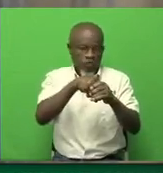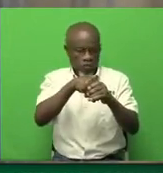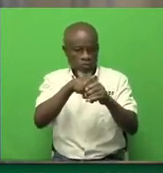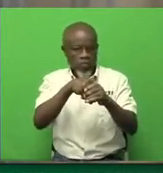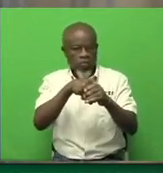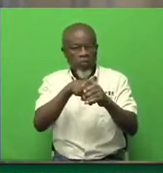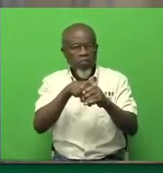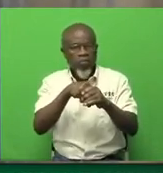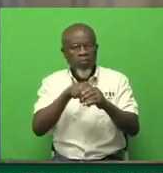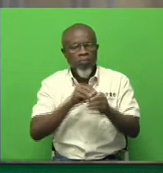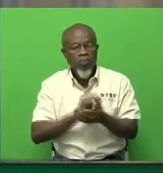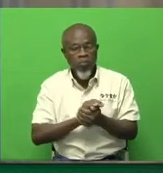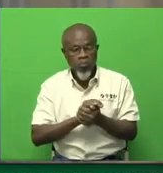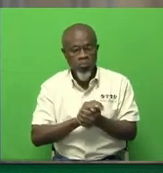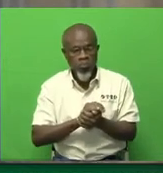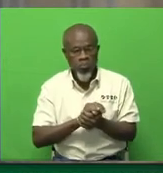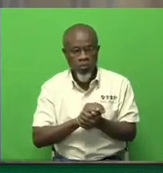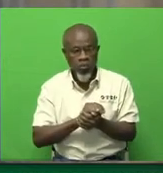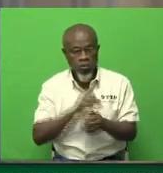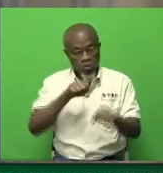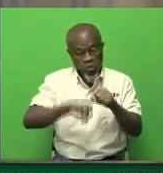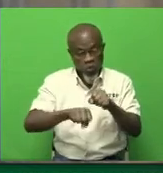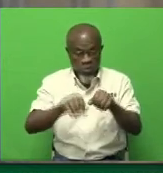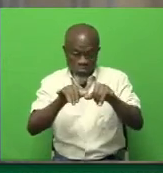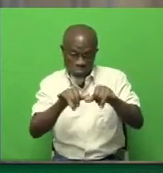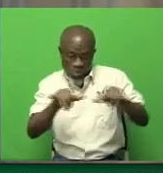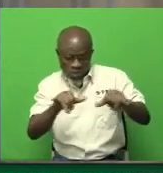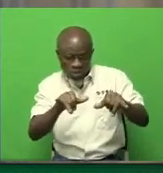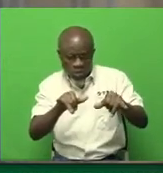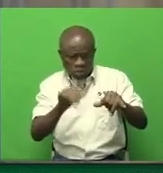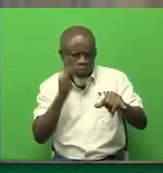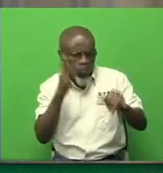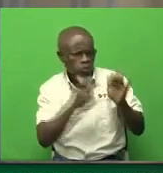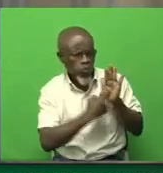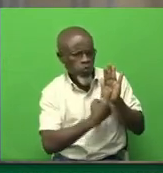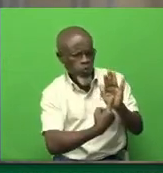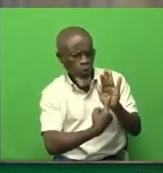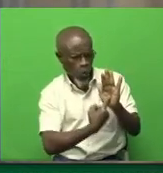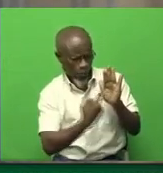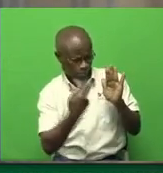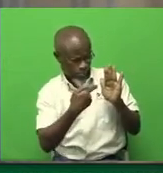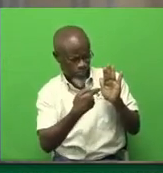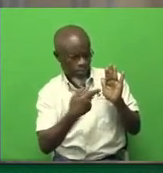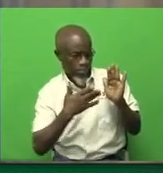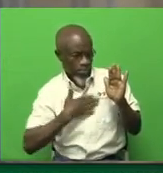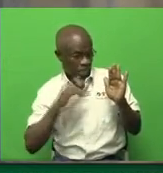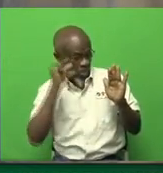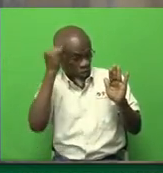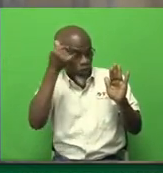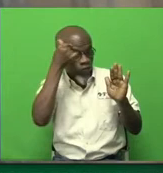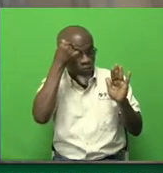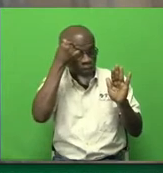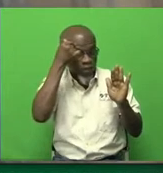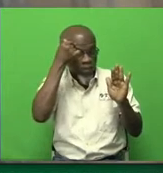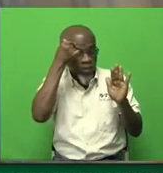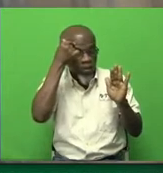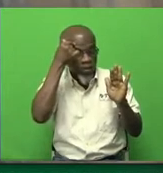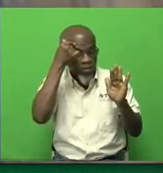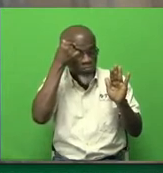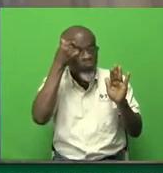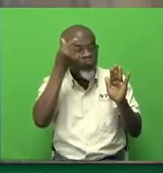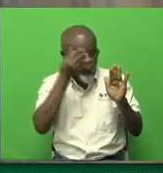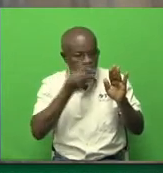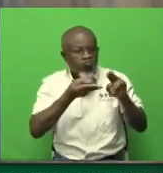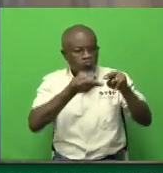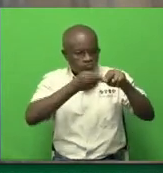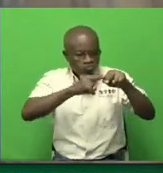so the metric will show under my government GDP per capita increased by almost